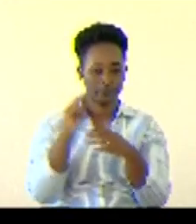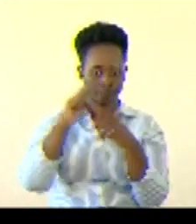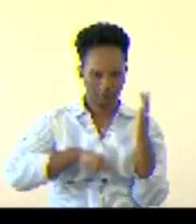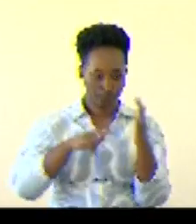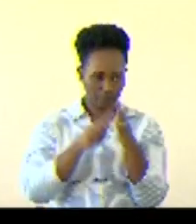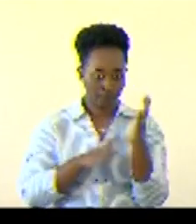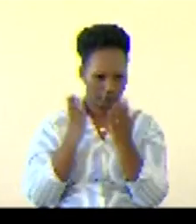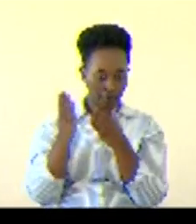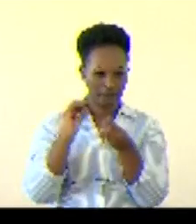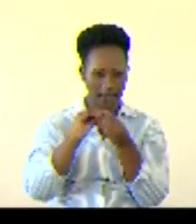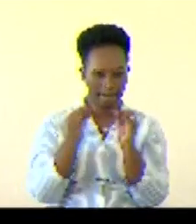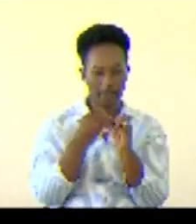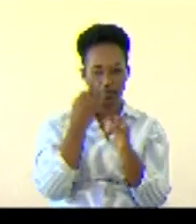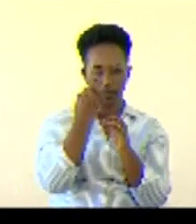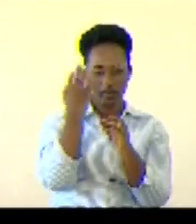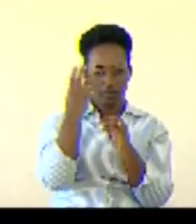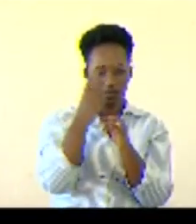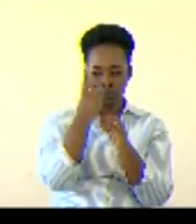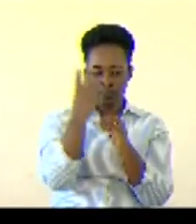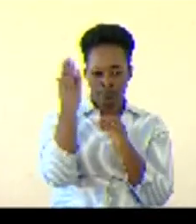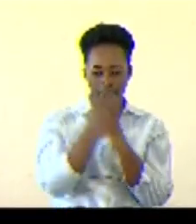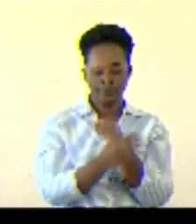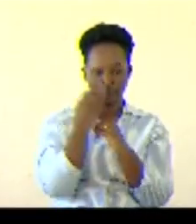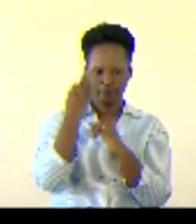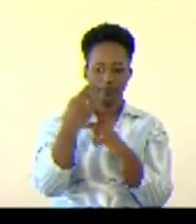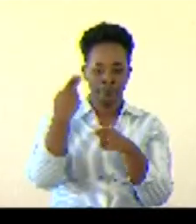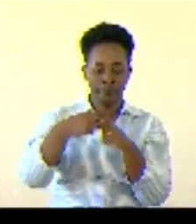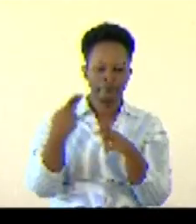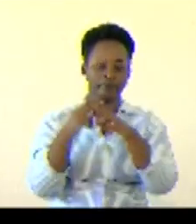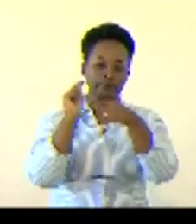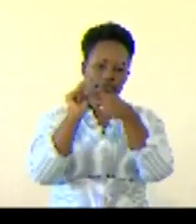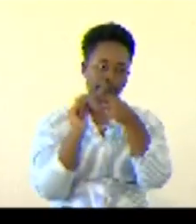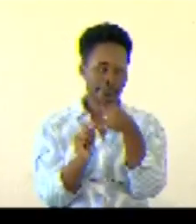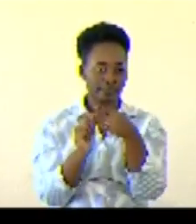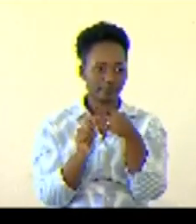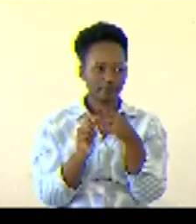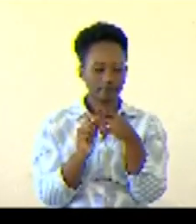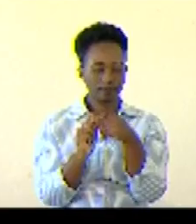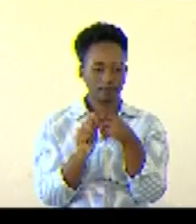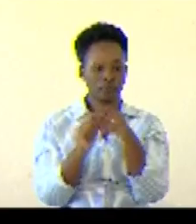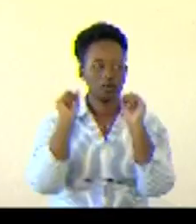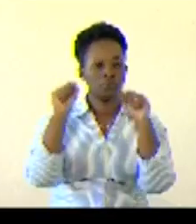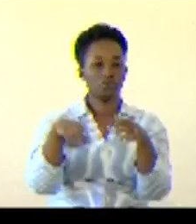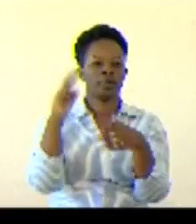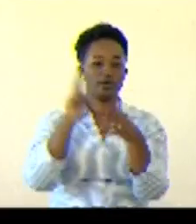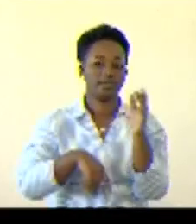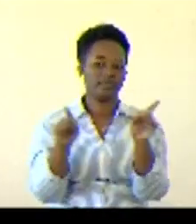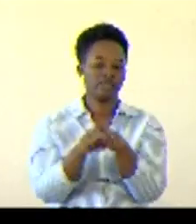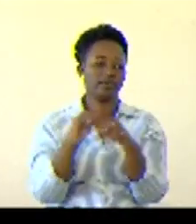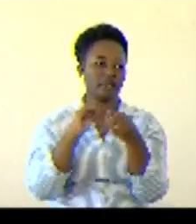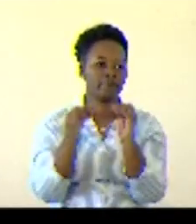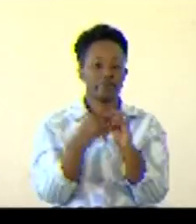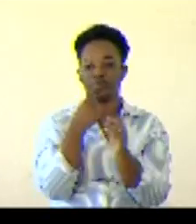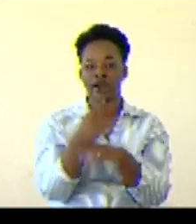see now this is a fraction. 2/3. It is 2 out of 3, or it can be read as mathematically as